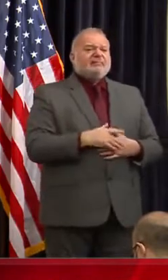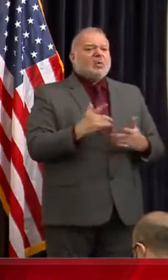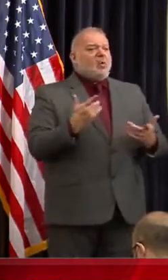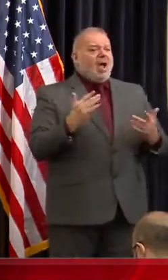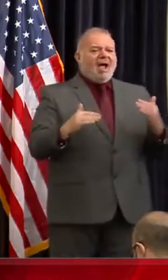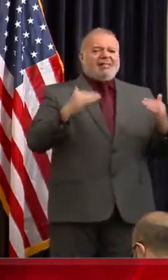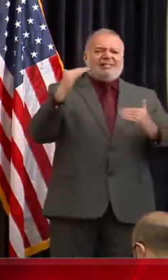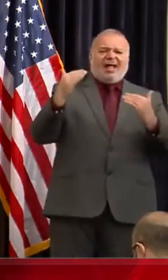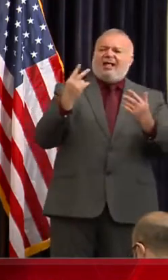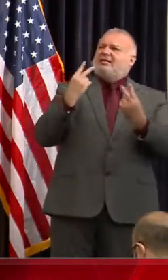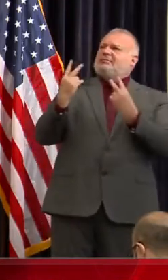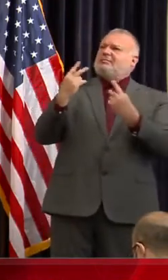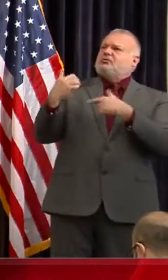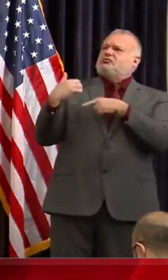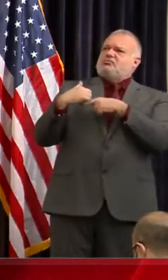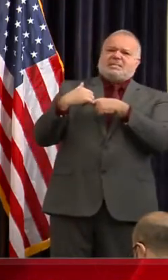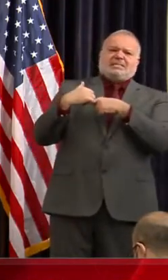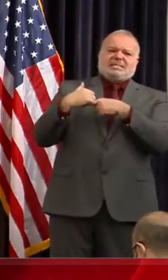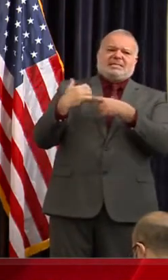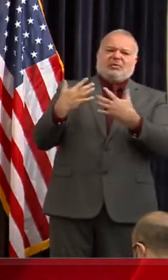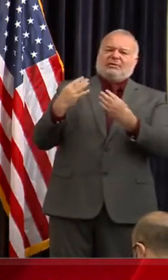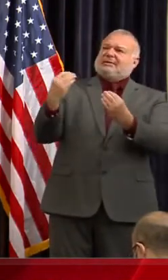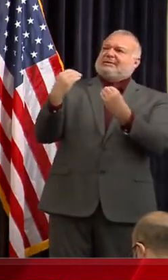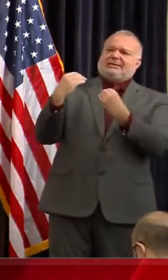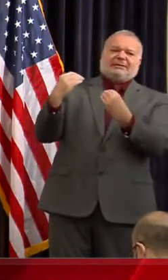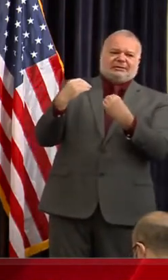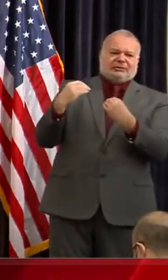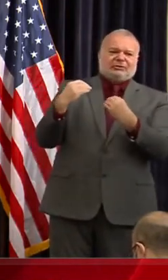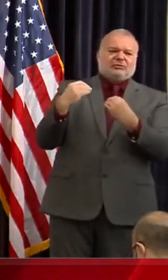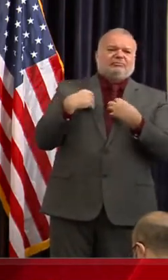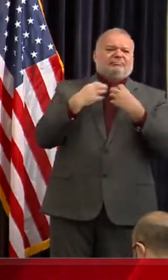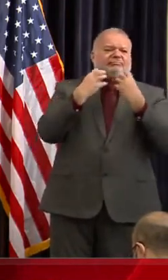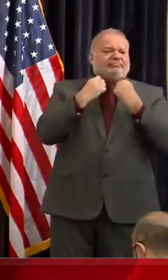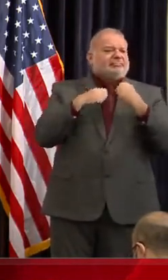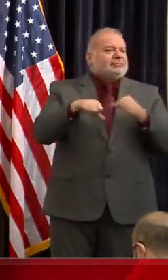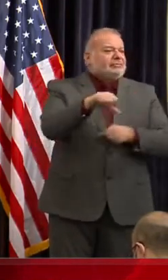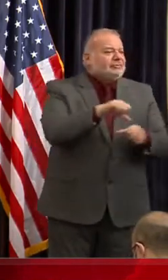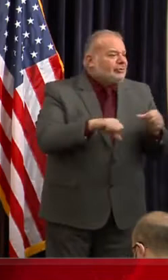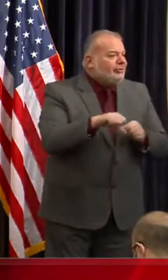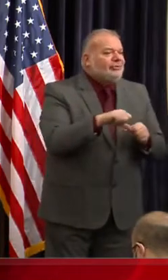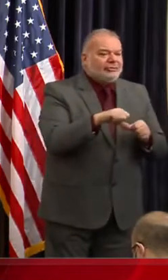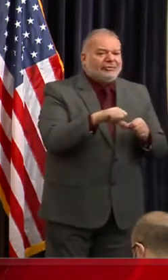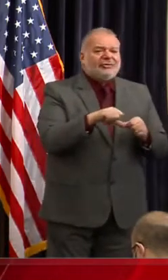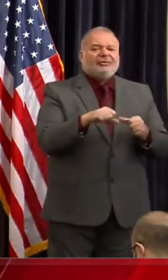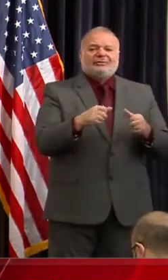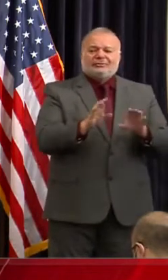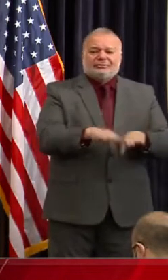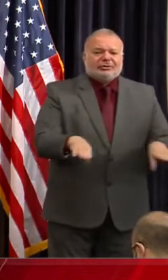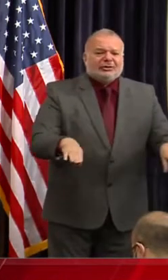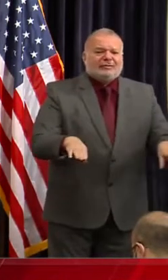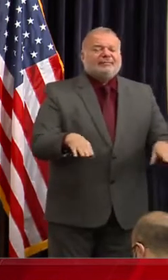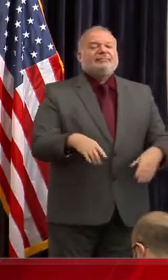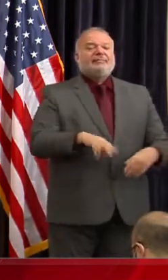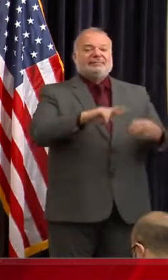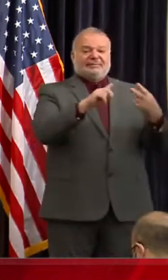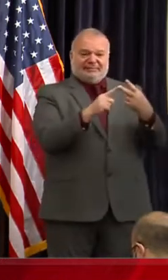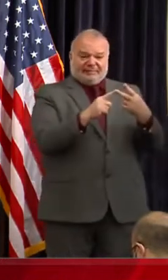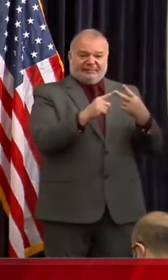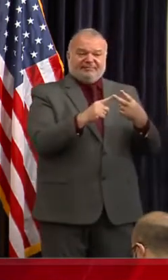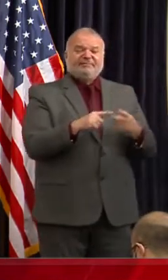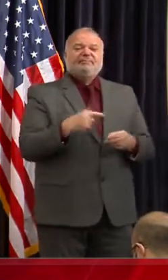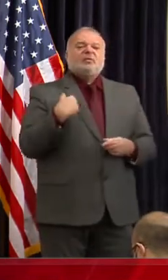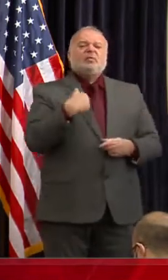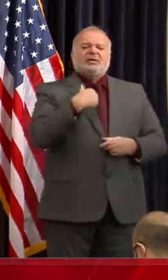We know vaccines work. We know that out of the 5 million people in Massachusetts who are fully